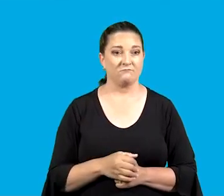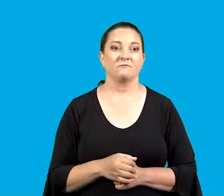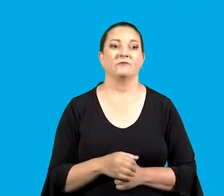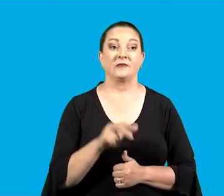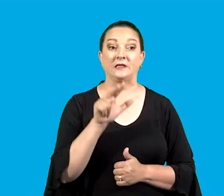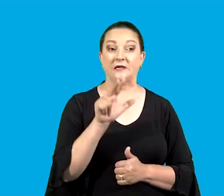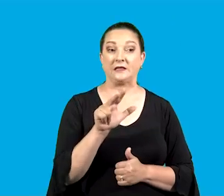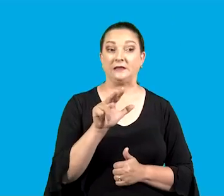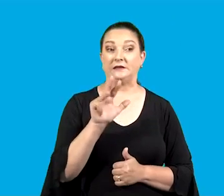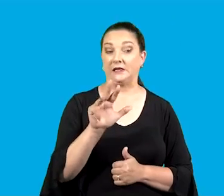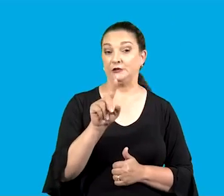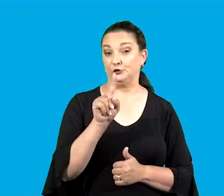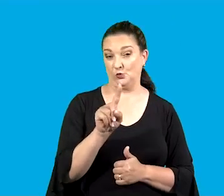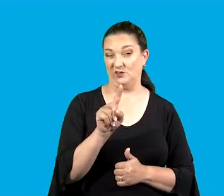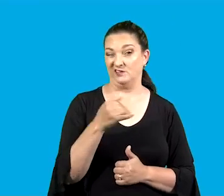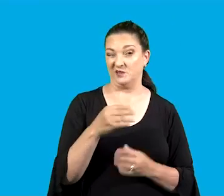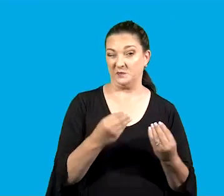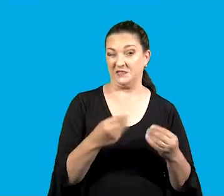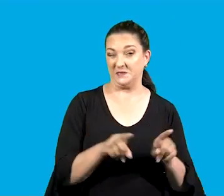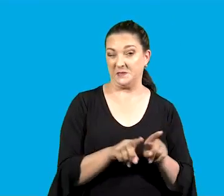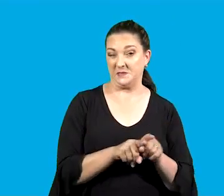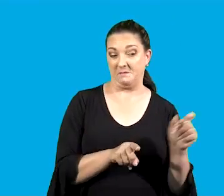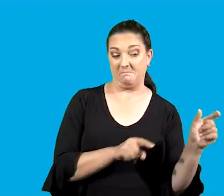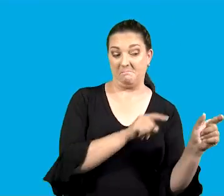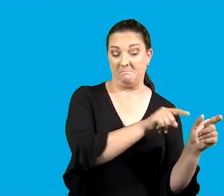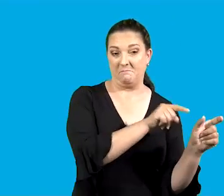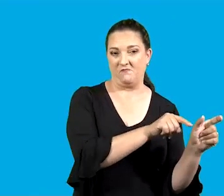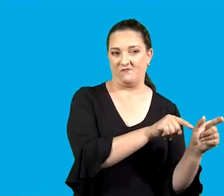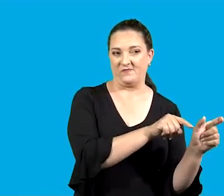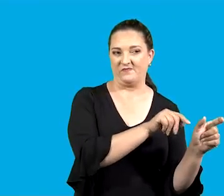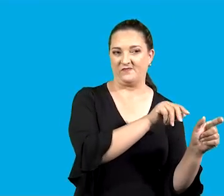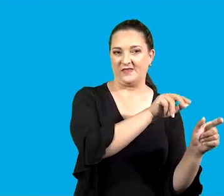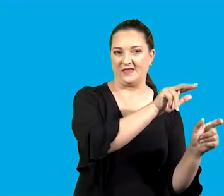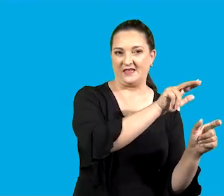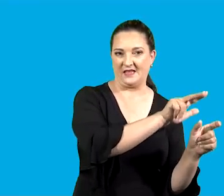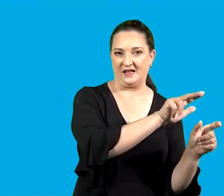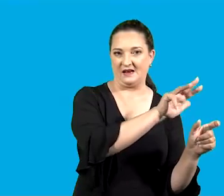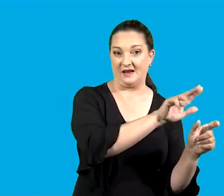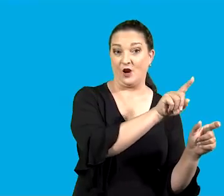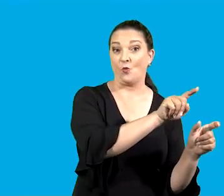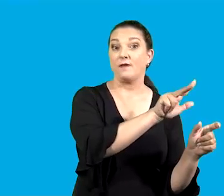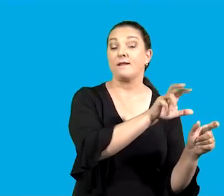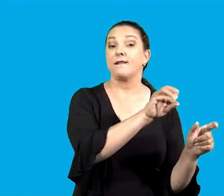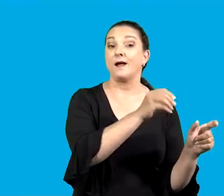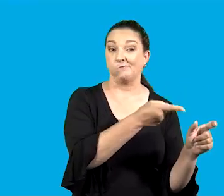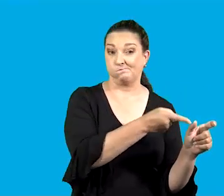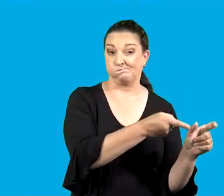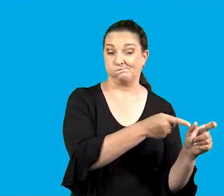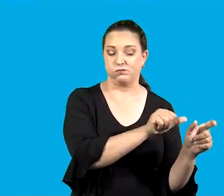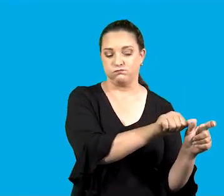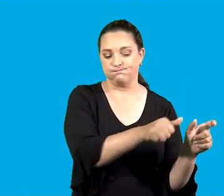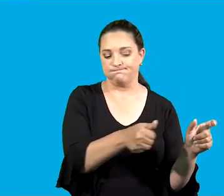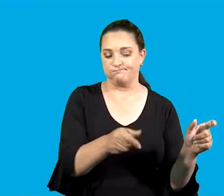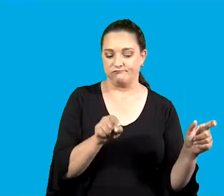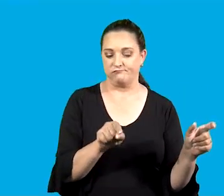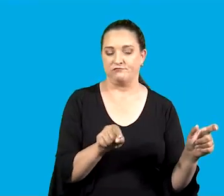Remember, I'm dealing with the 891 still. So I'm going to say 891, 800. So I'm going to say